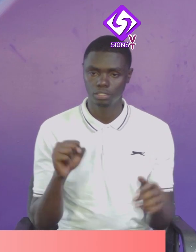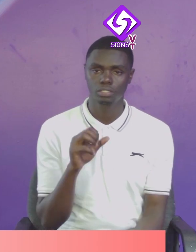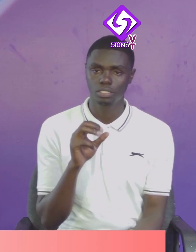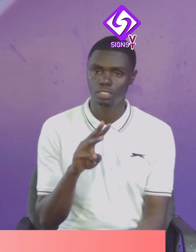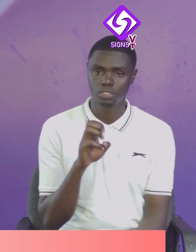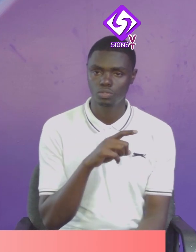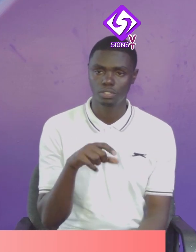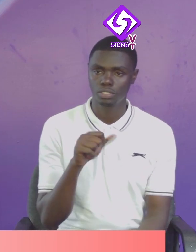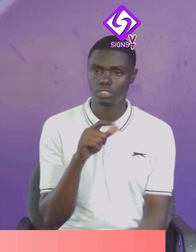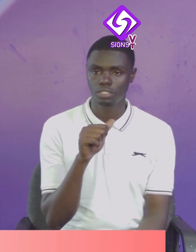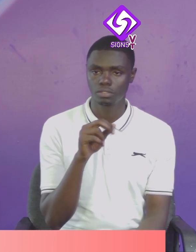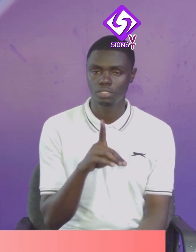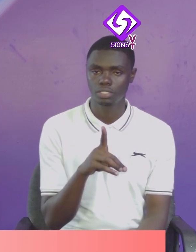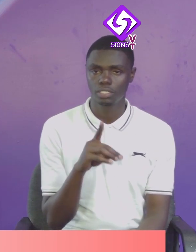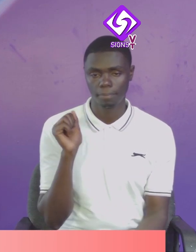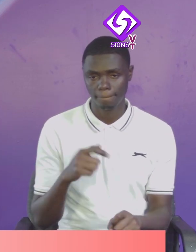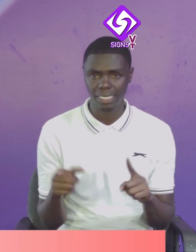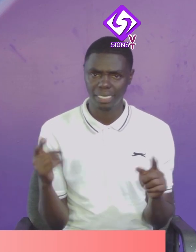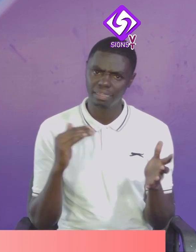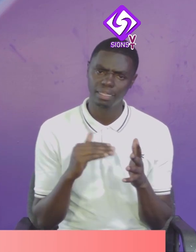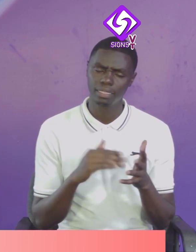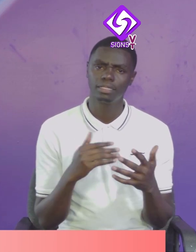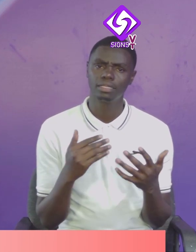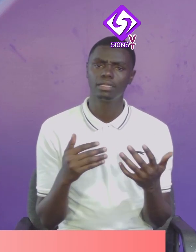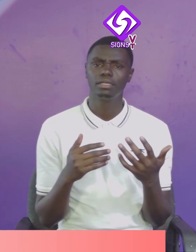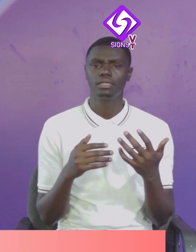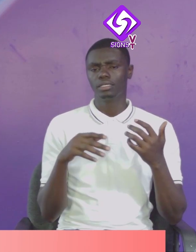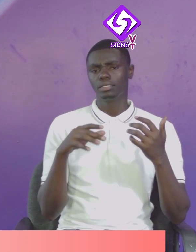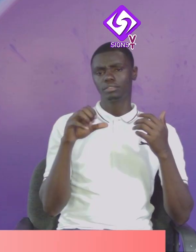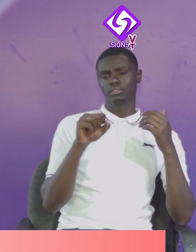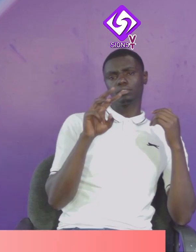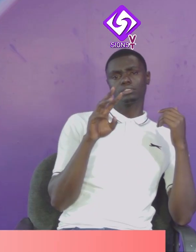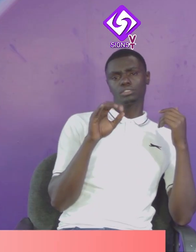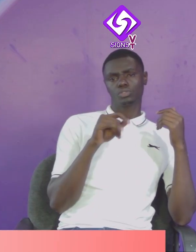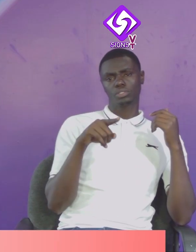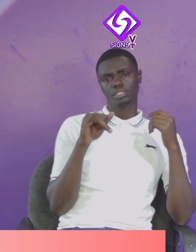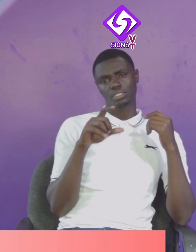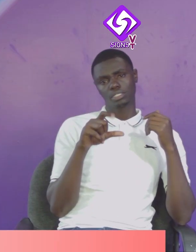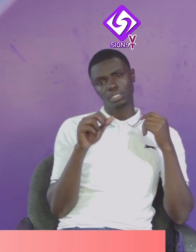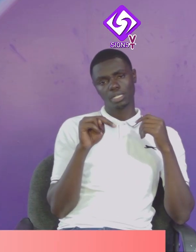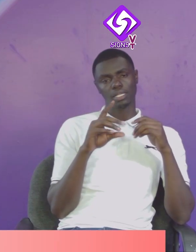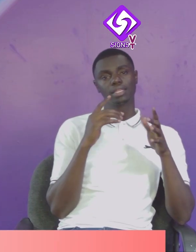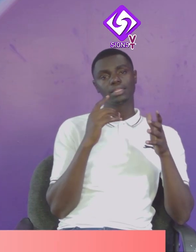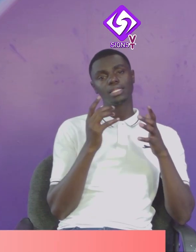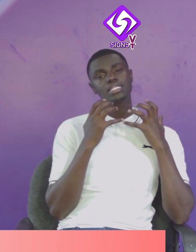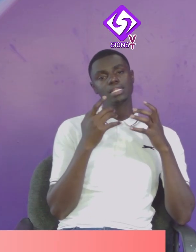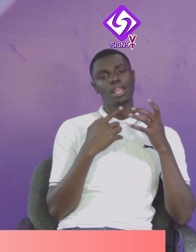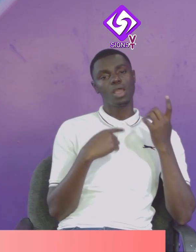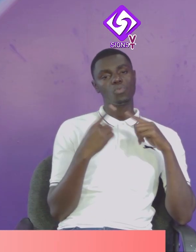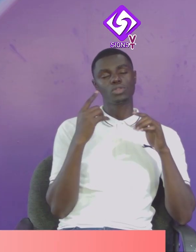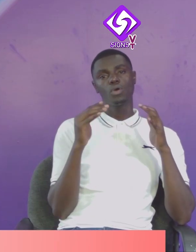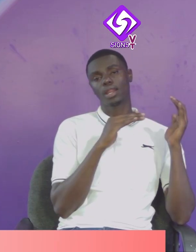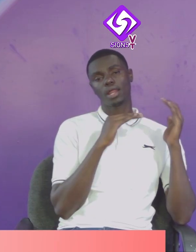and qualify for a playoff position. But then again, Switzerland, on the other hand, who they need a win or a draw in this particular